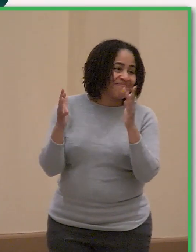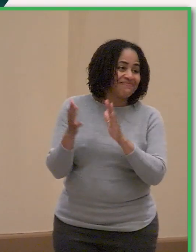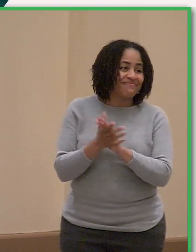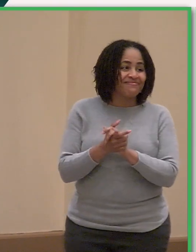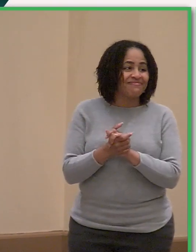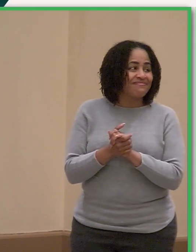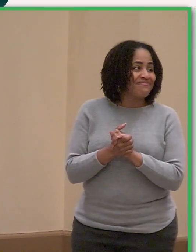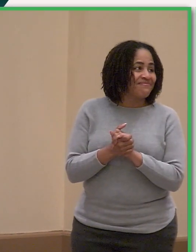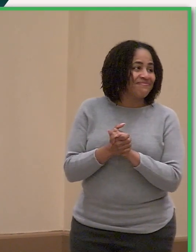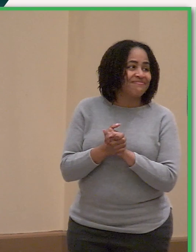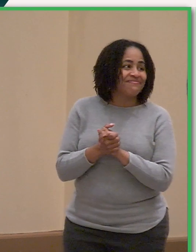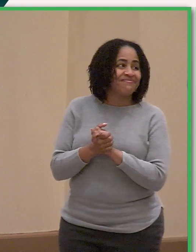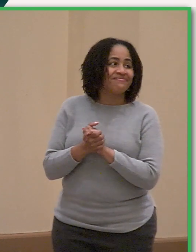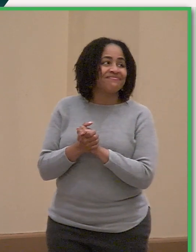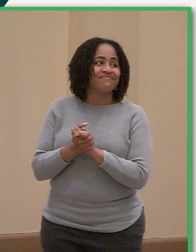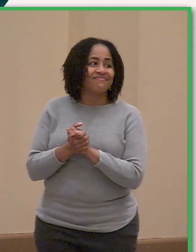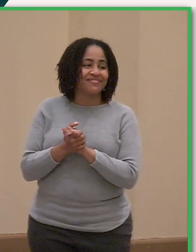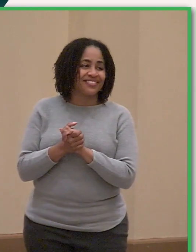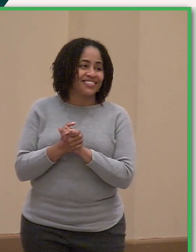Yep.